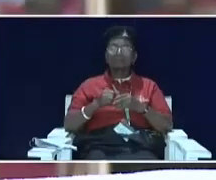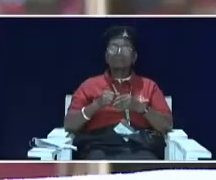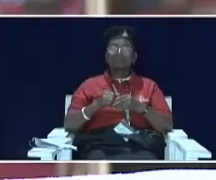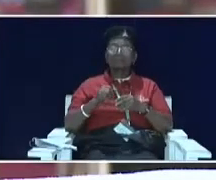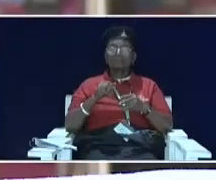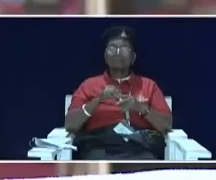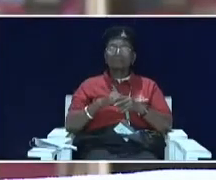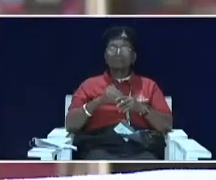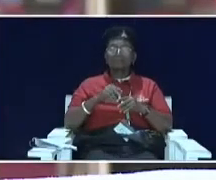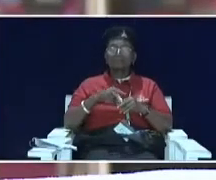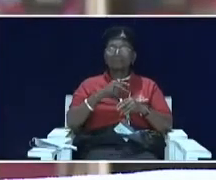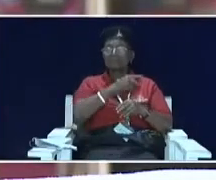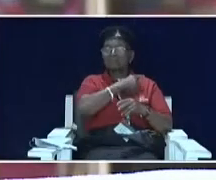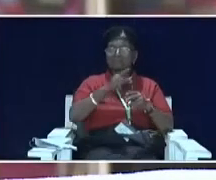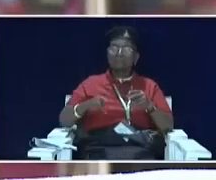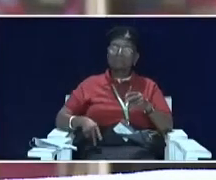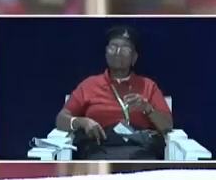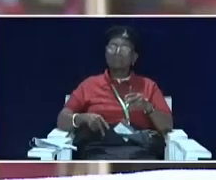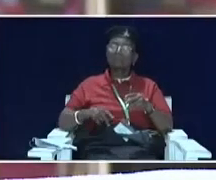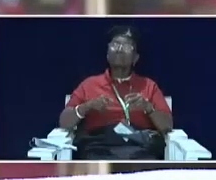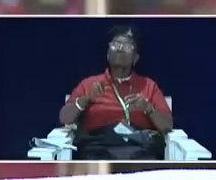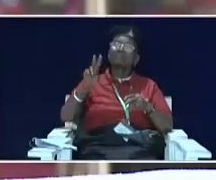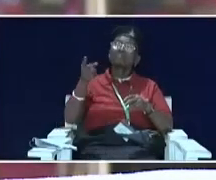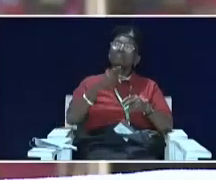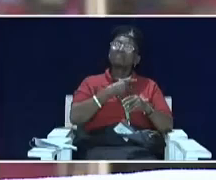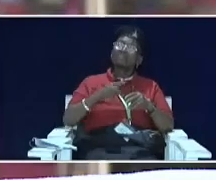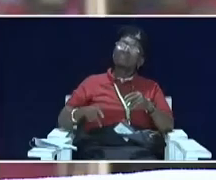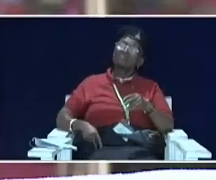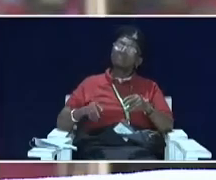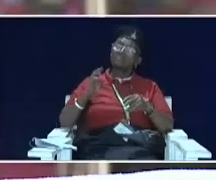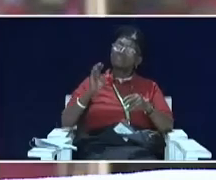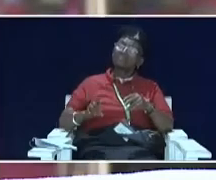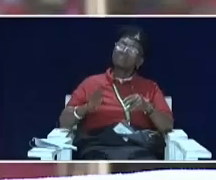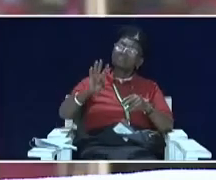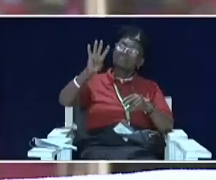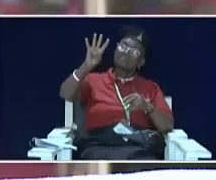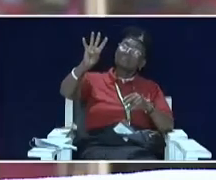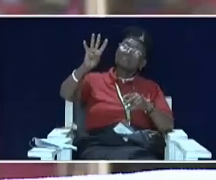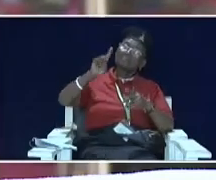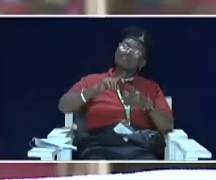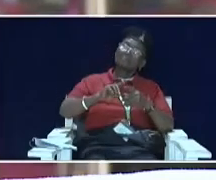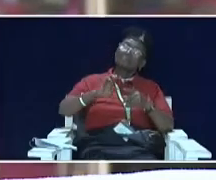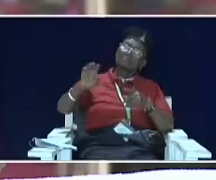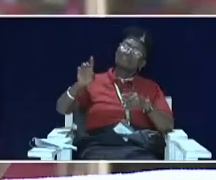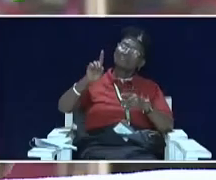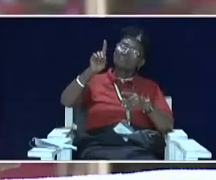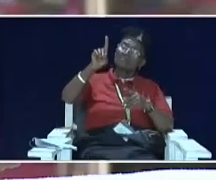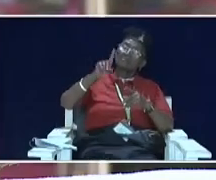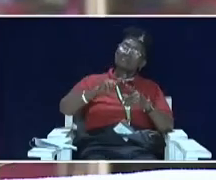In 2 Kings chapter 4, from verse 1 to 7, 2 Kings chapter 4.